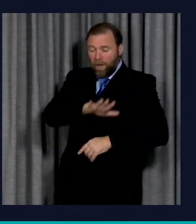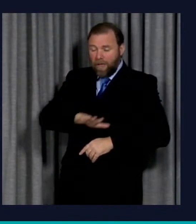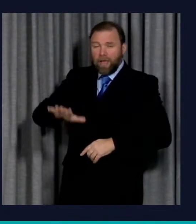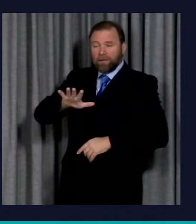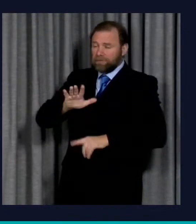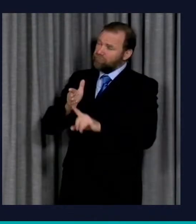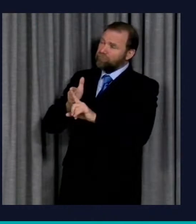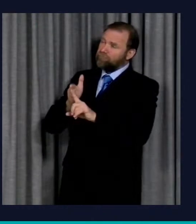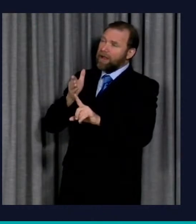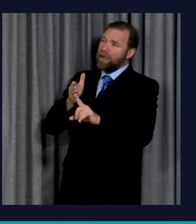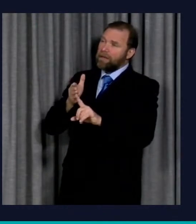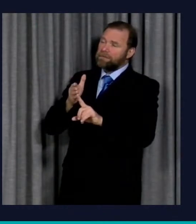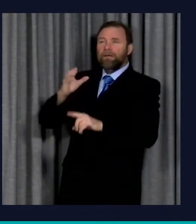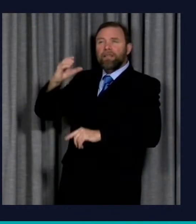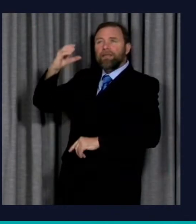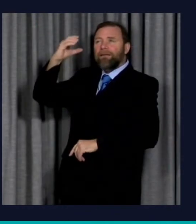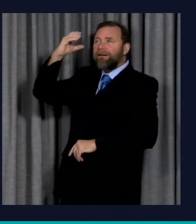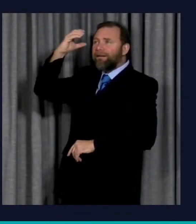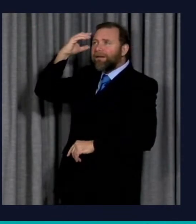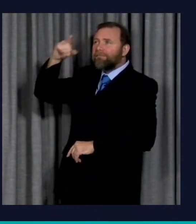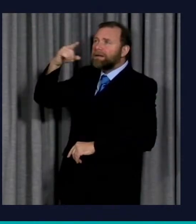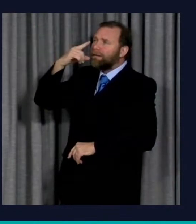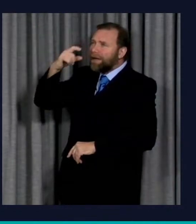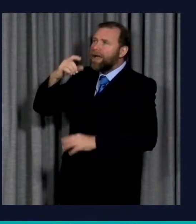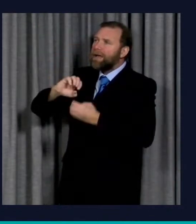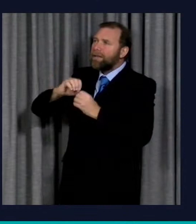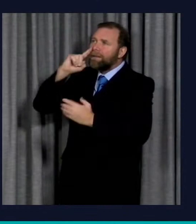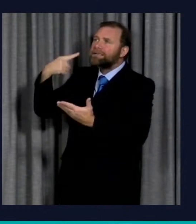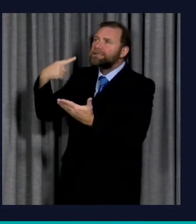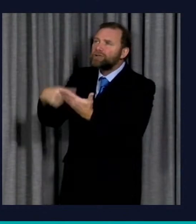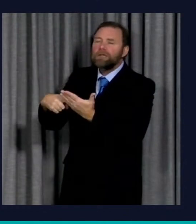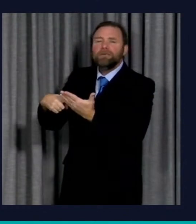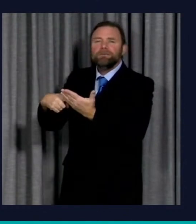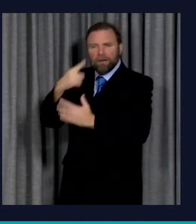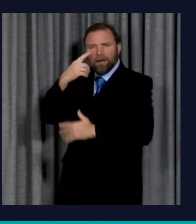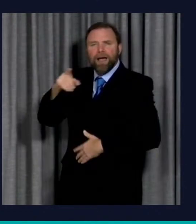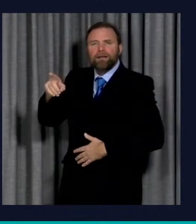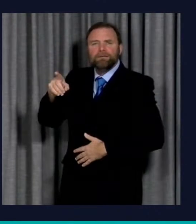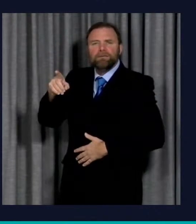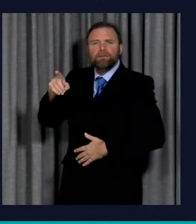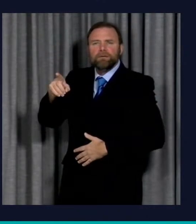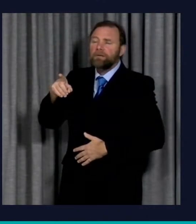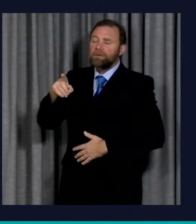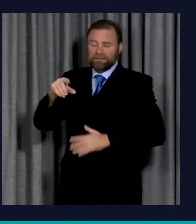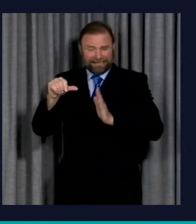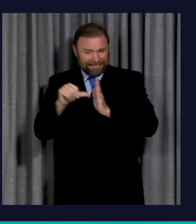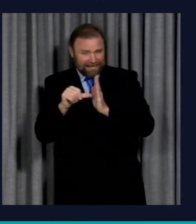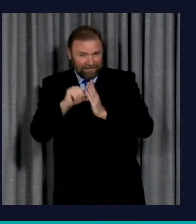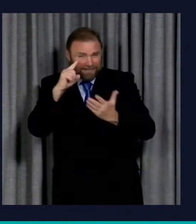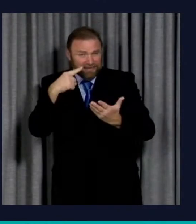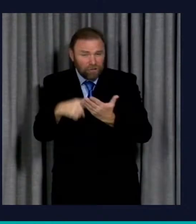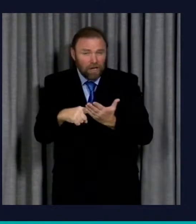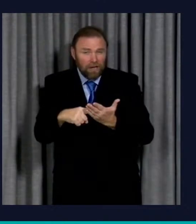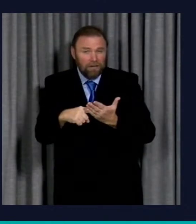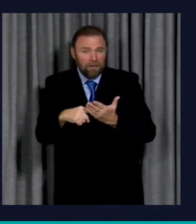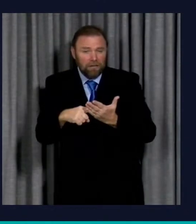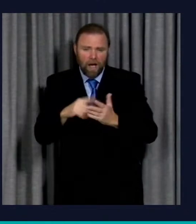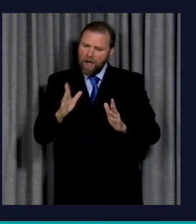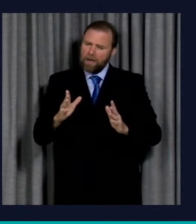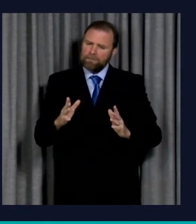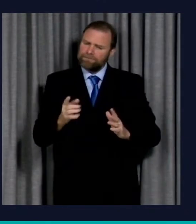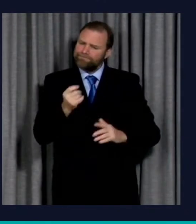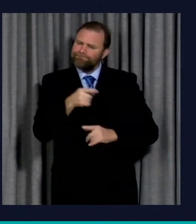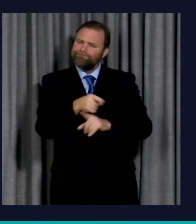government that is capable of making these decisions, even when the decisions are difficult and, as I say, when they are